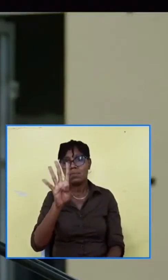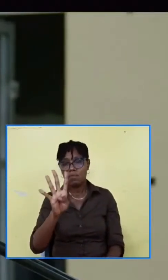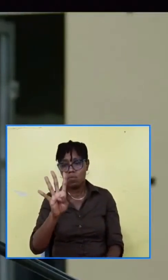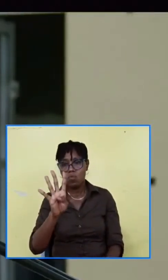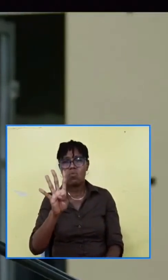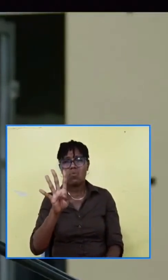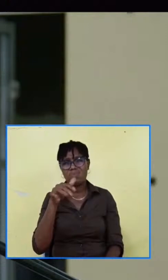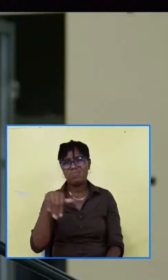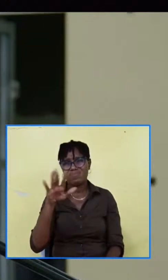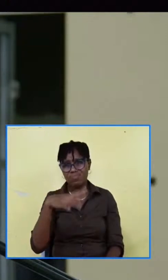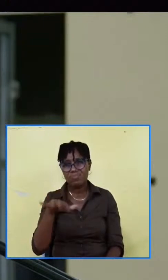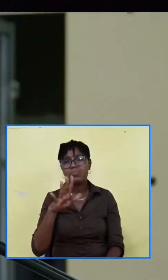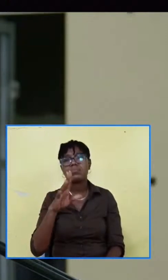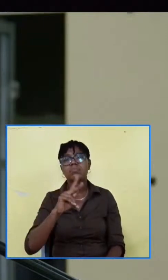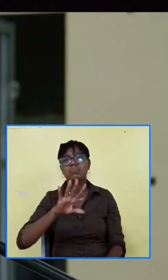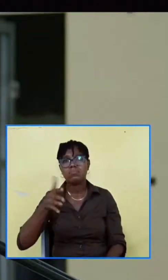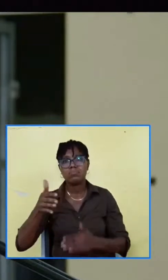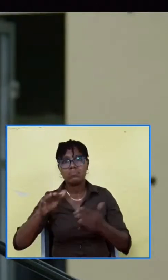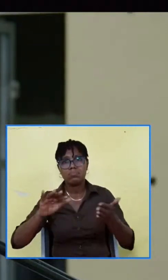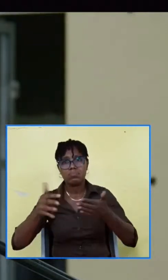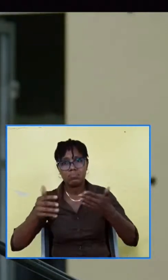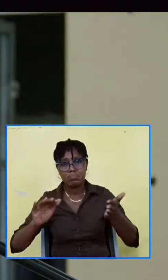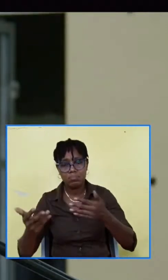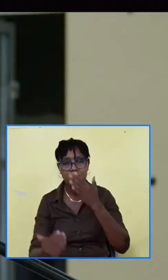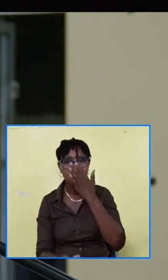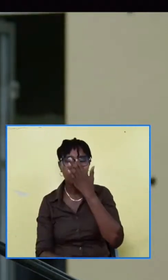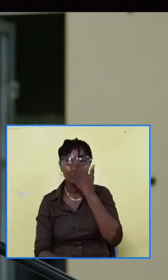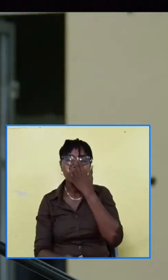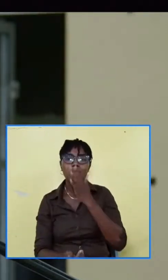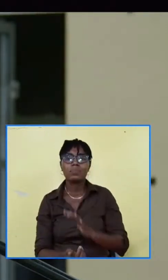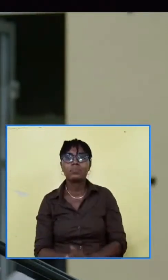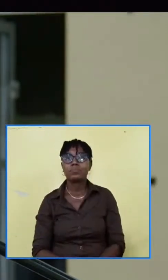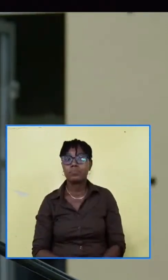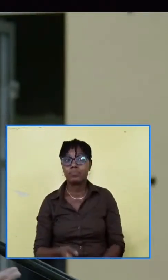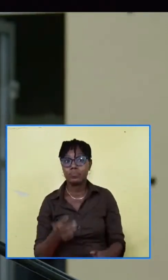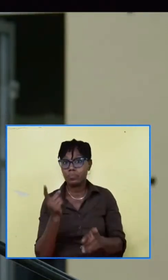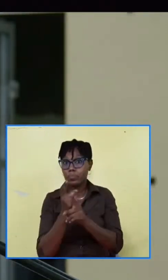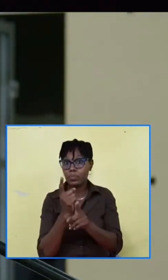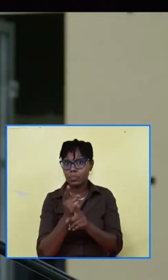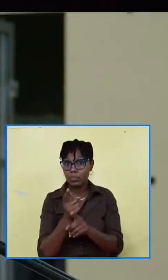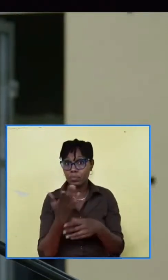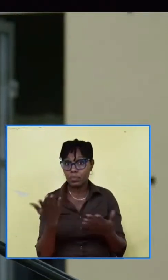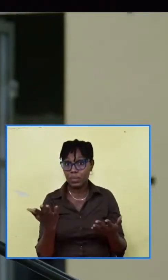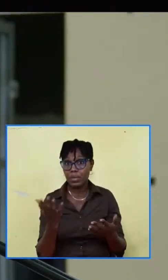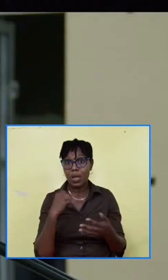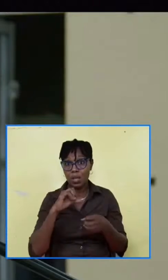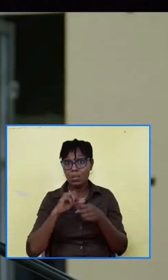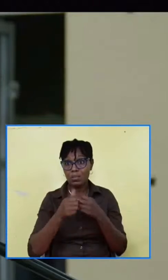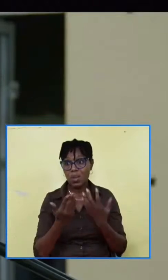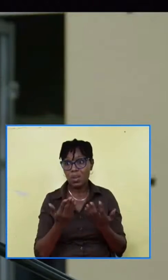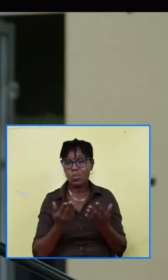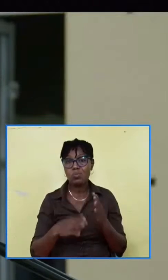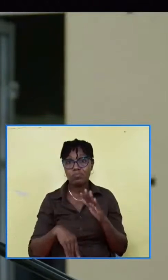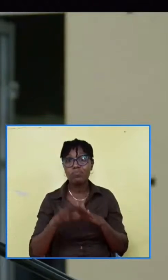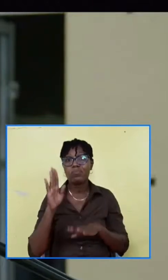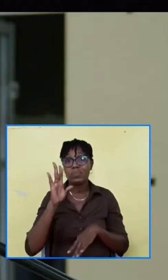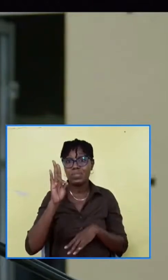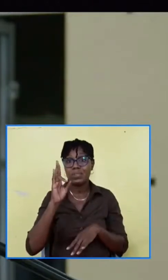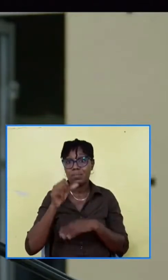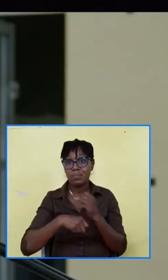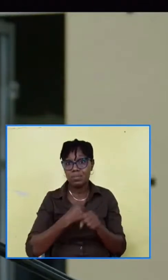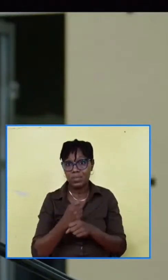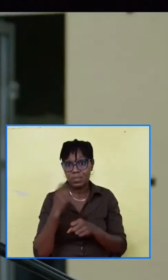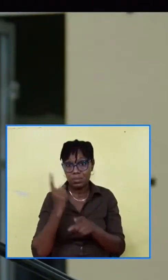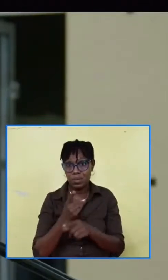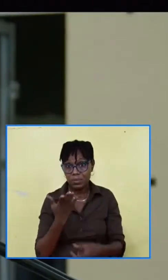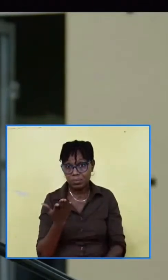have when the 67 rate was done, is that correct? That's how you got the 7 years, right? So you were working back from